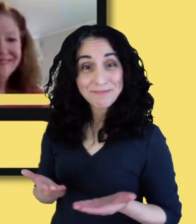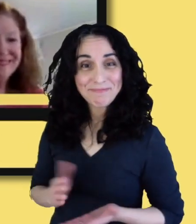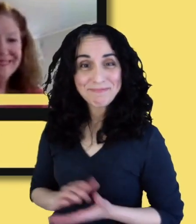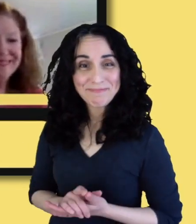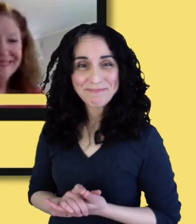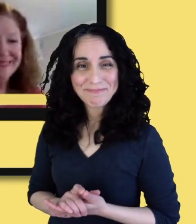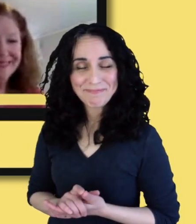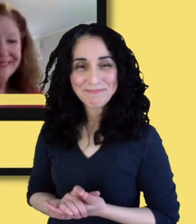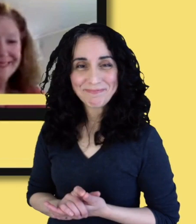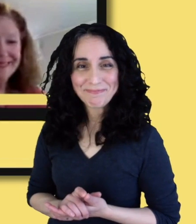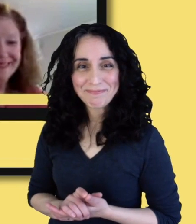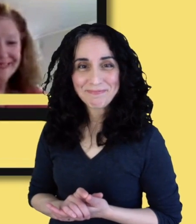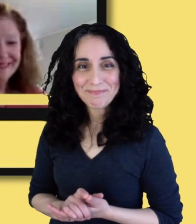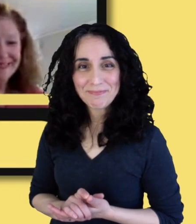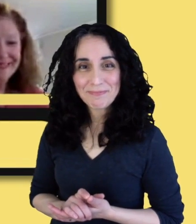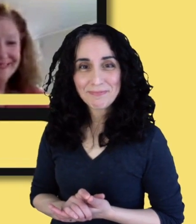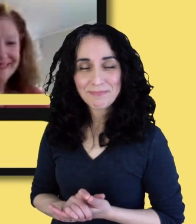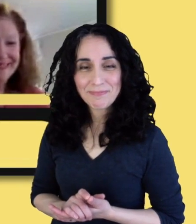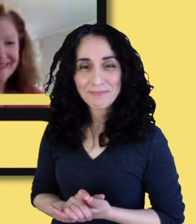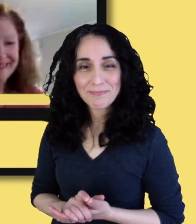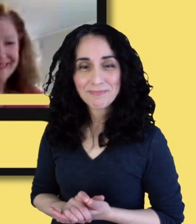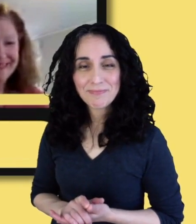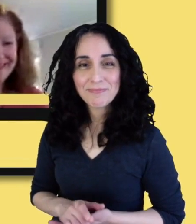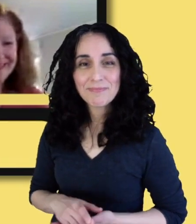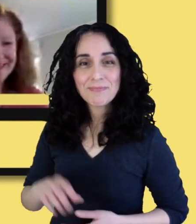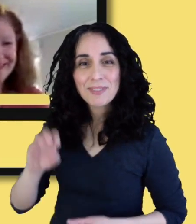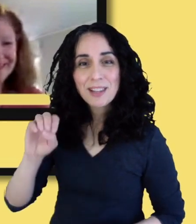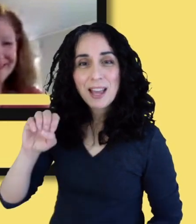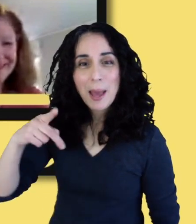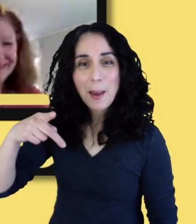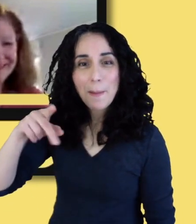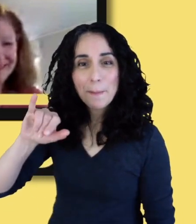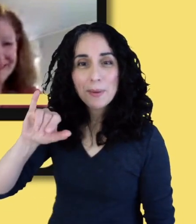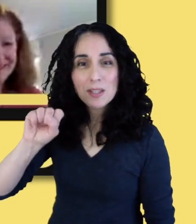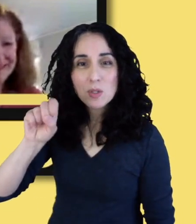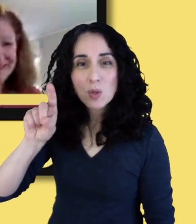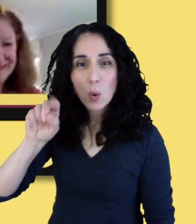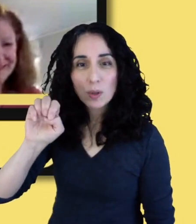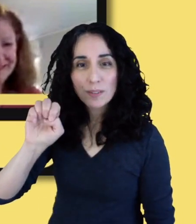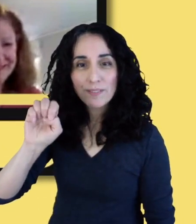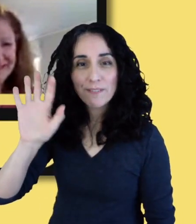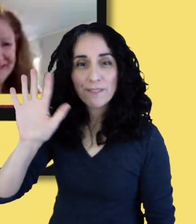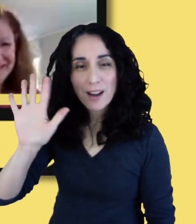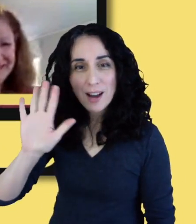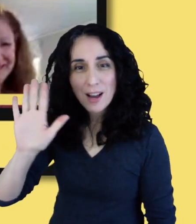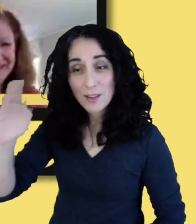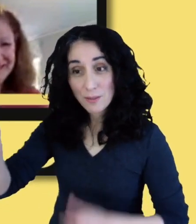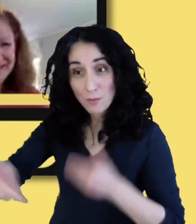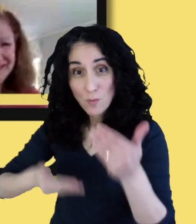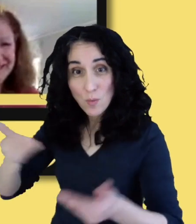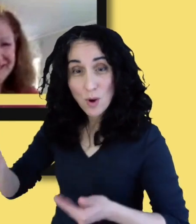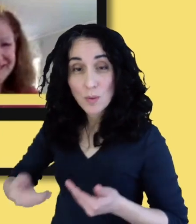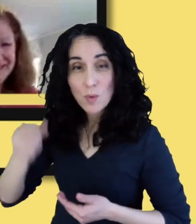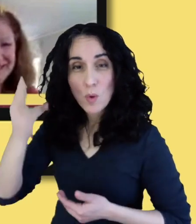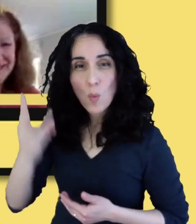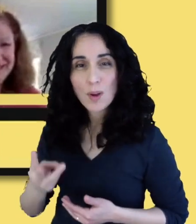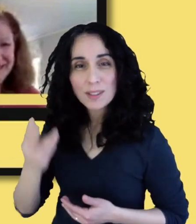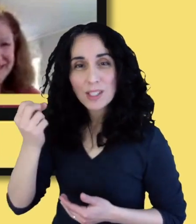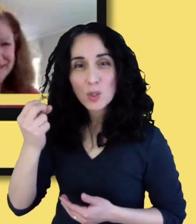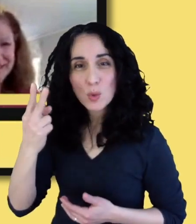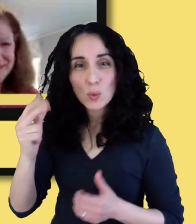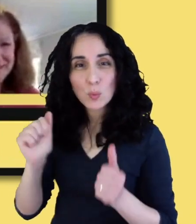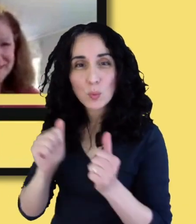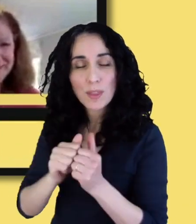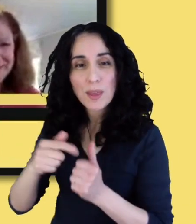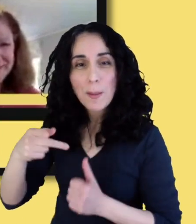So here we are. We are at episode 5, and welcome to everyone who is watching Wednesdays at